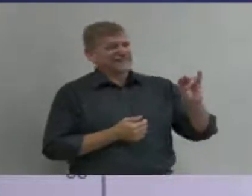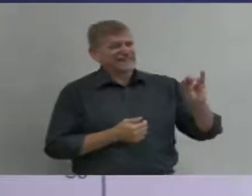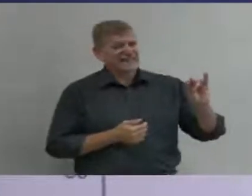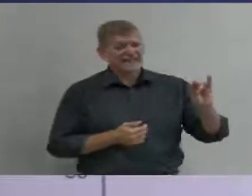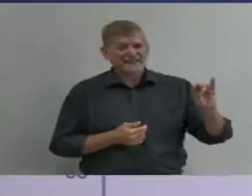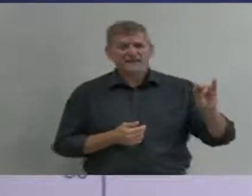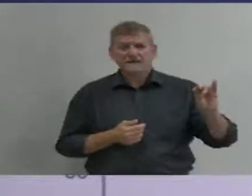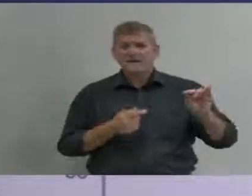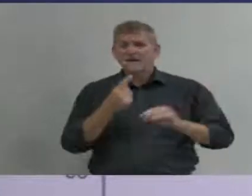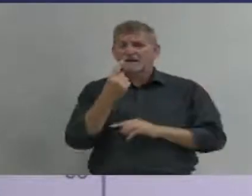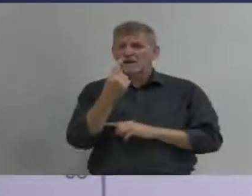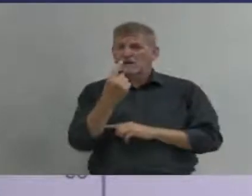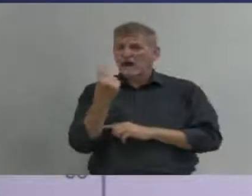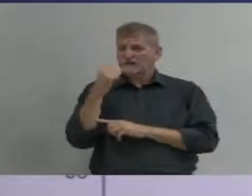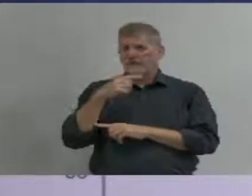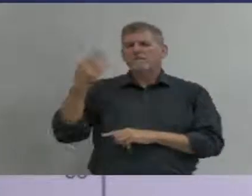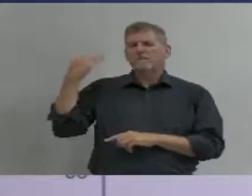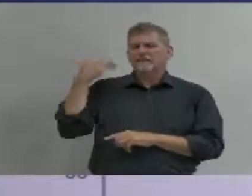days with over 40.